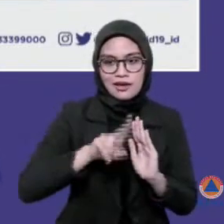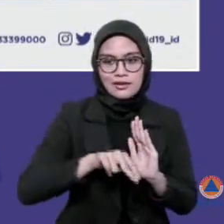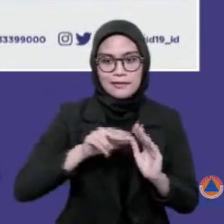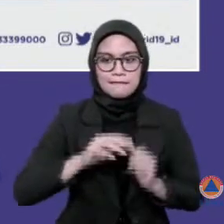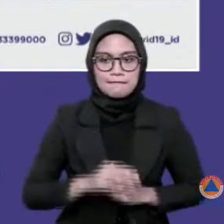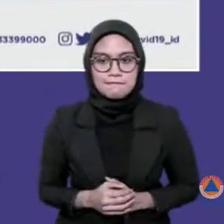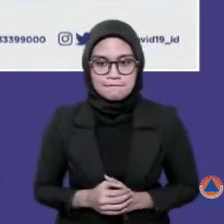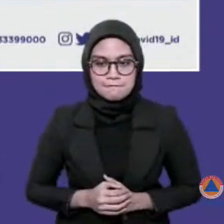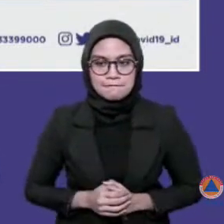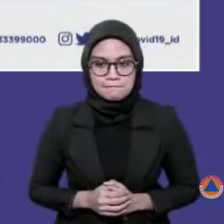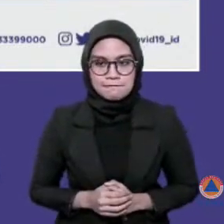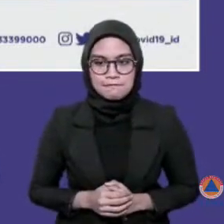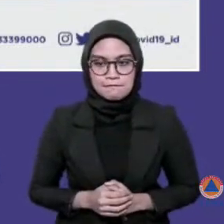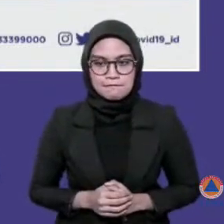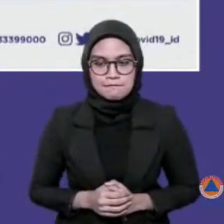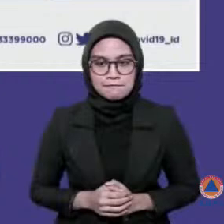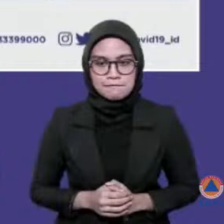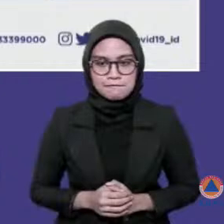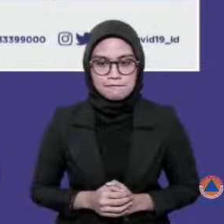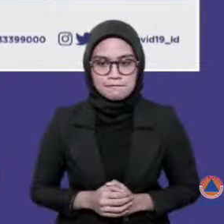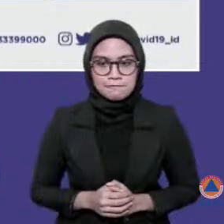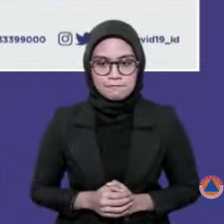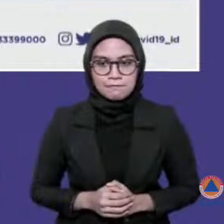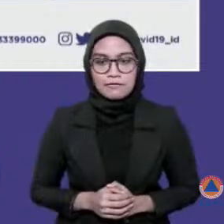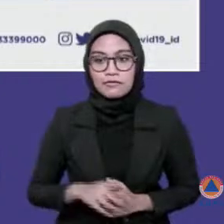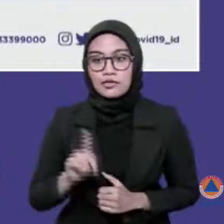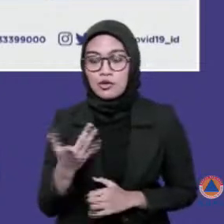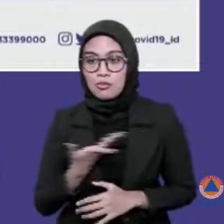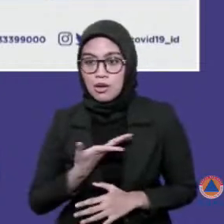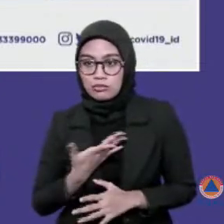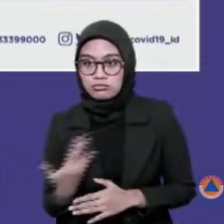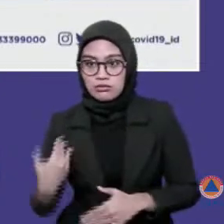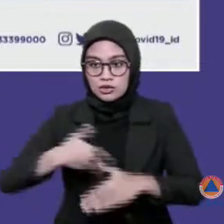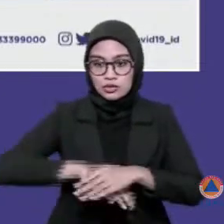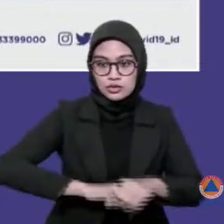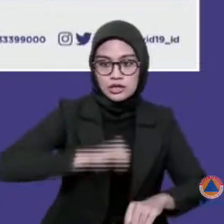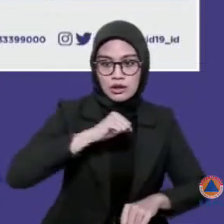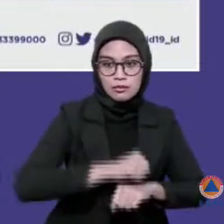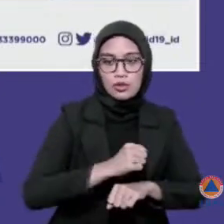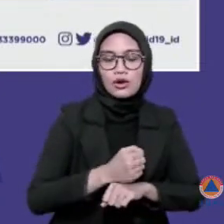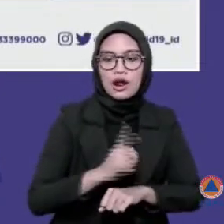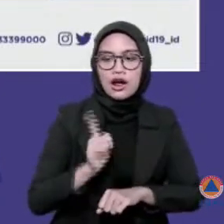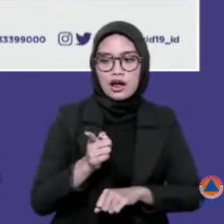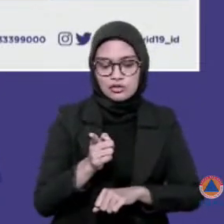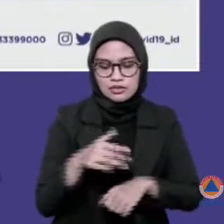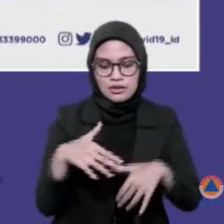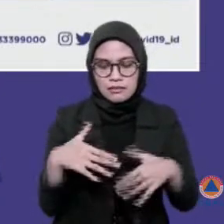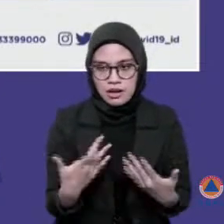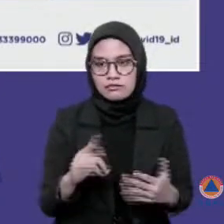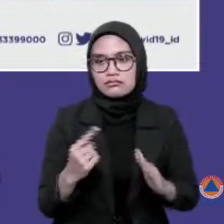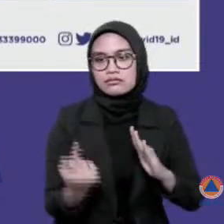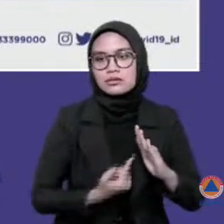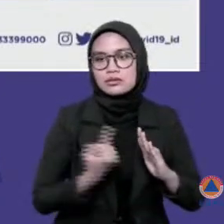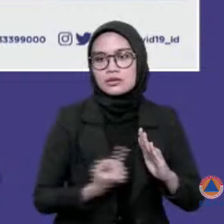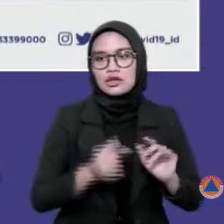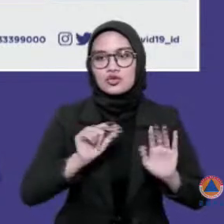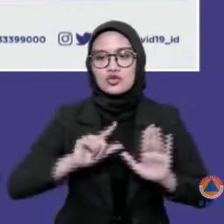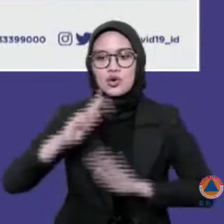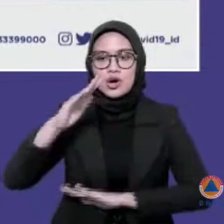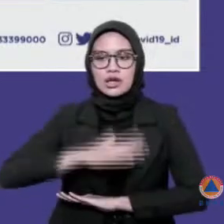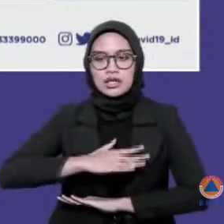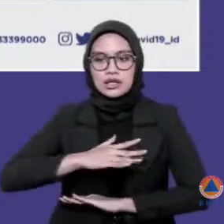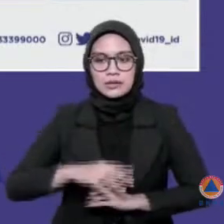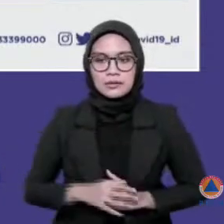confirmed cases of Omicron are required to centrally quarantine for 10 days.